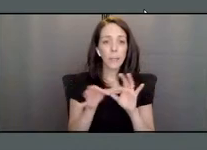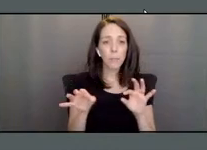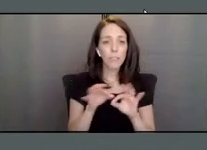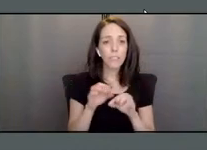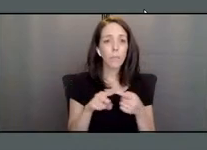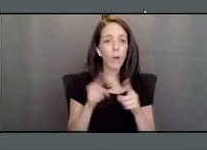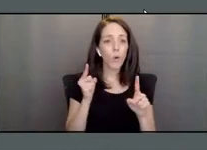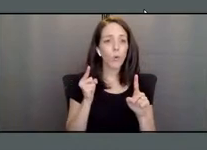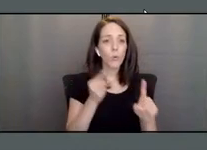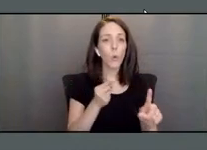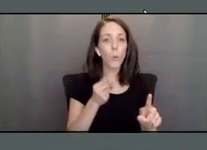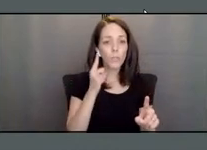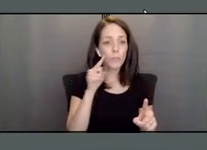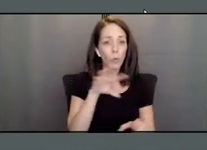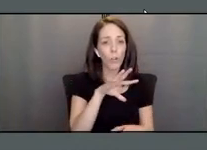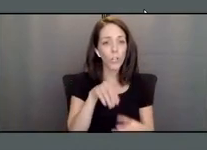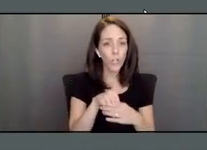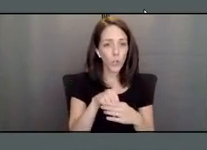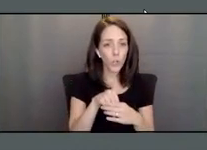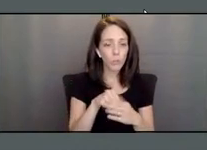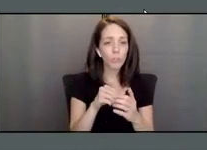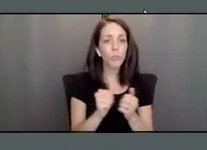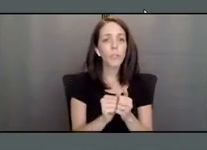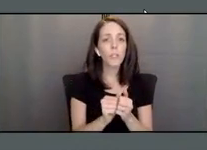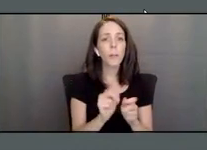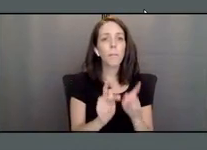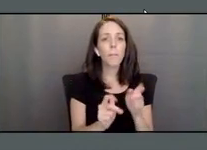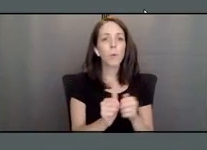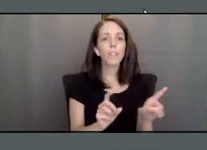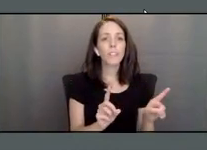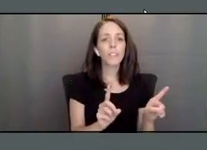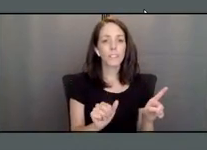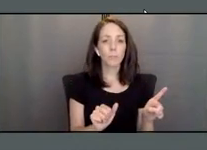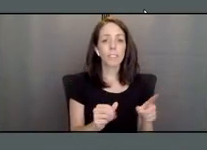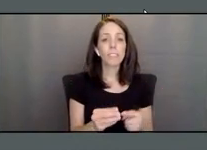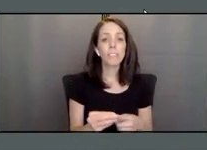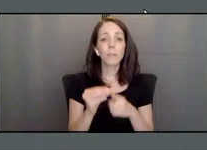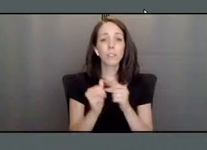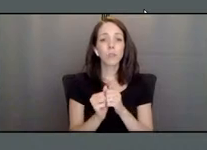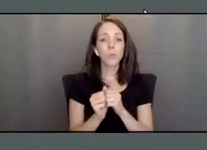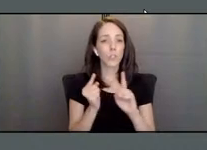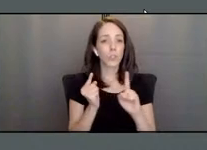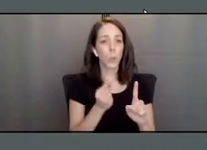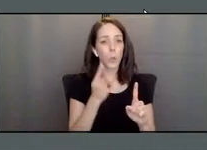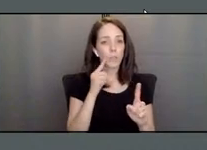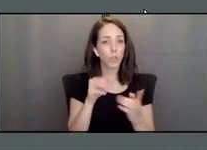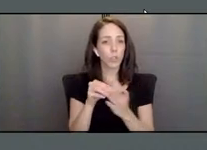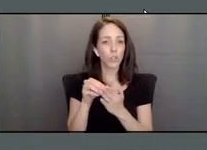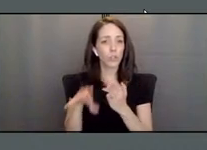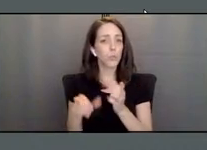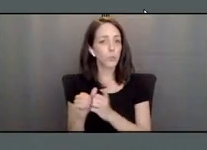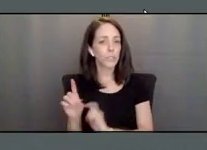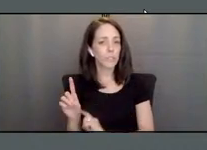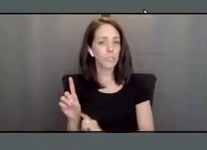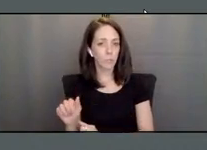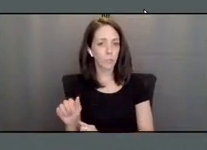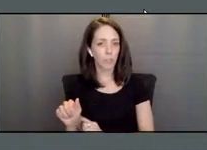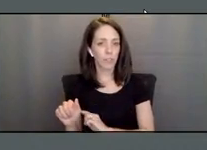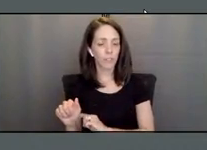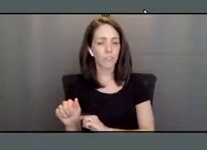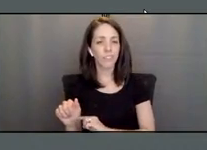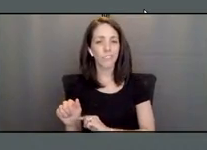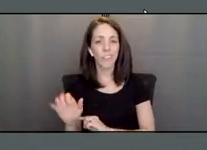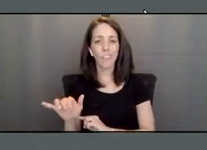inclusion of people with disabilities, especially goals around students with disabilities as a major underrepresented